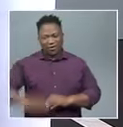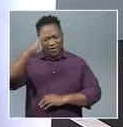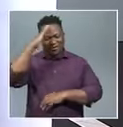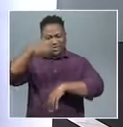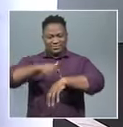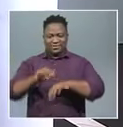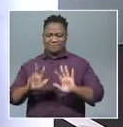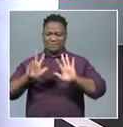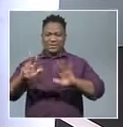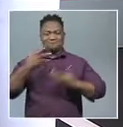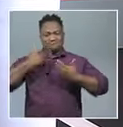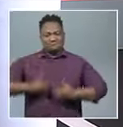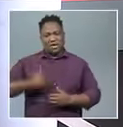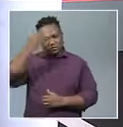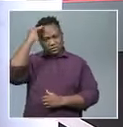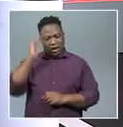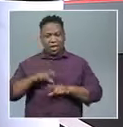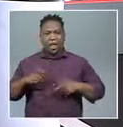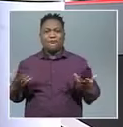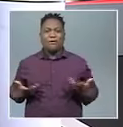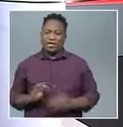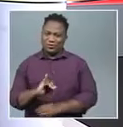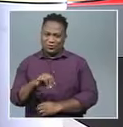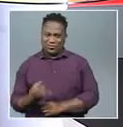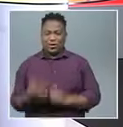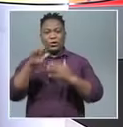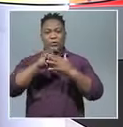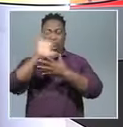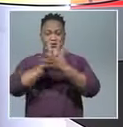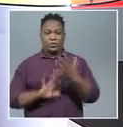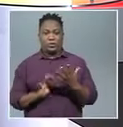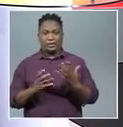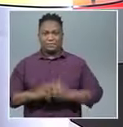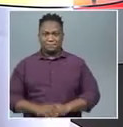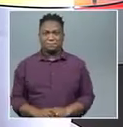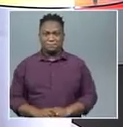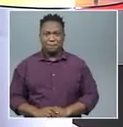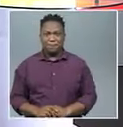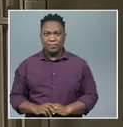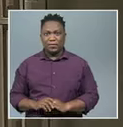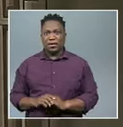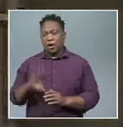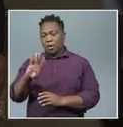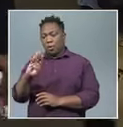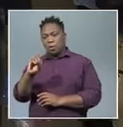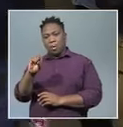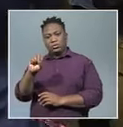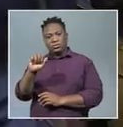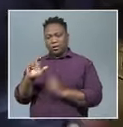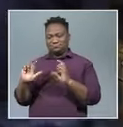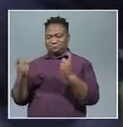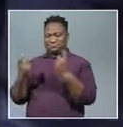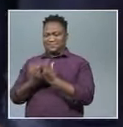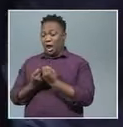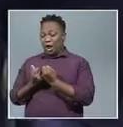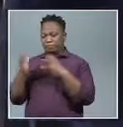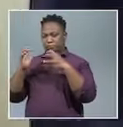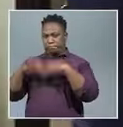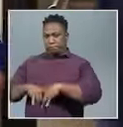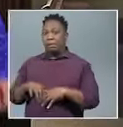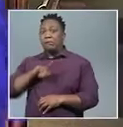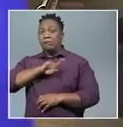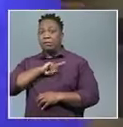Good evening, it's 8 o'clock. I'm Sally Burdett, live from Johannesburg. Your top stories this evening. The Bosasa house begins to